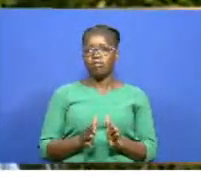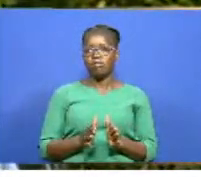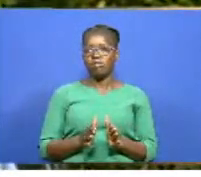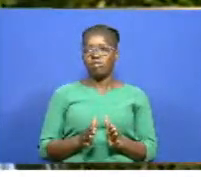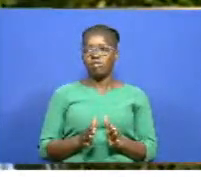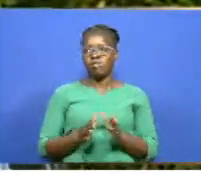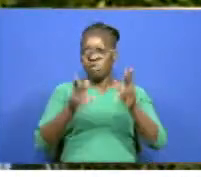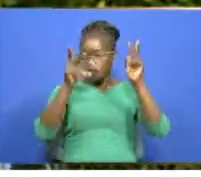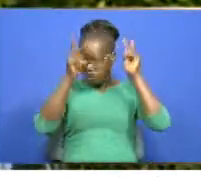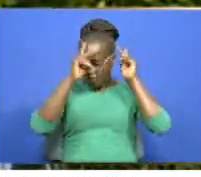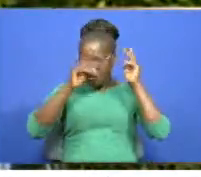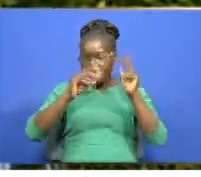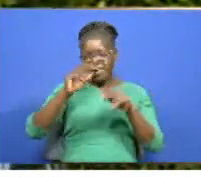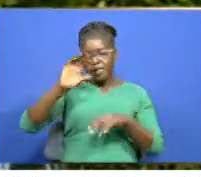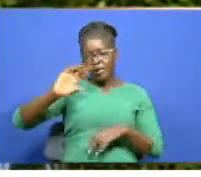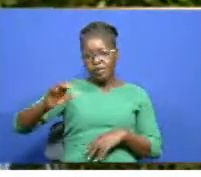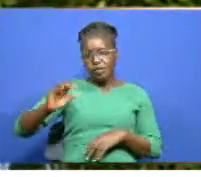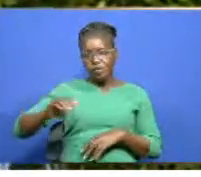the Kakamega County government.